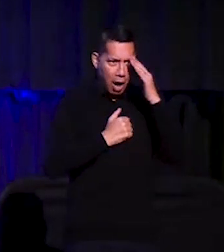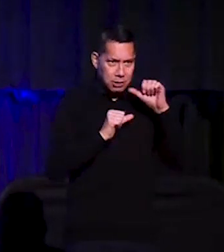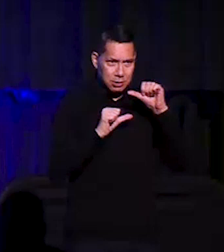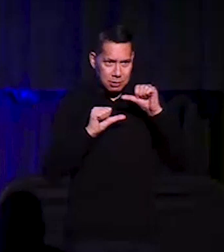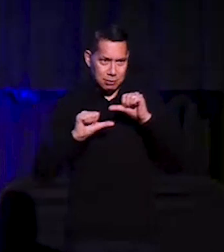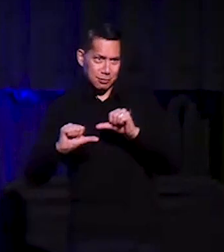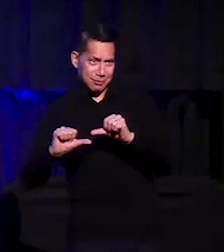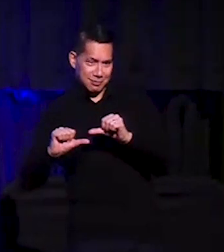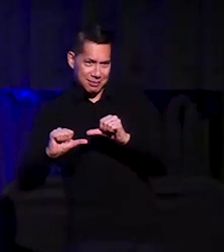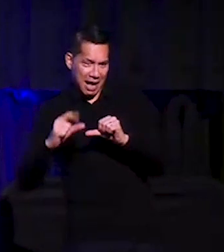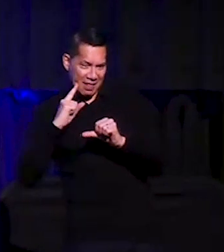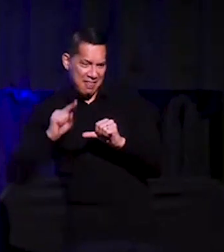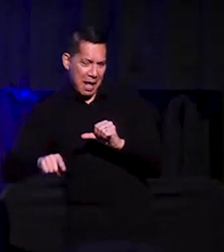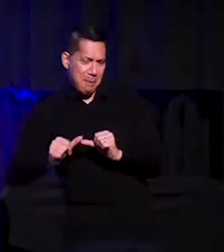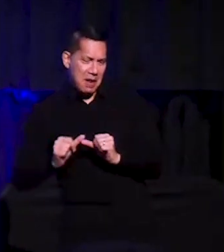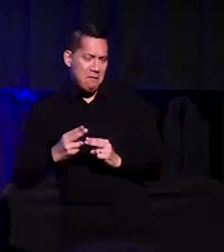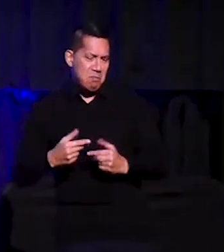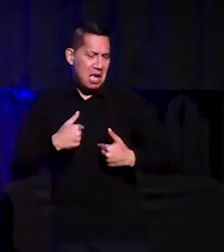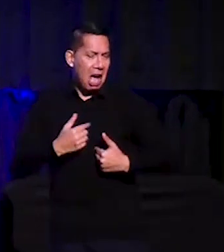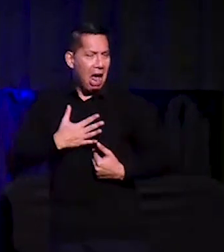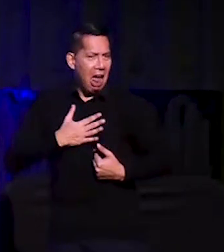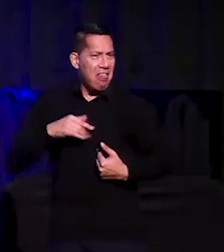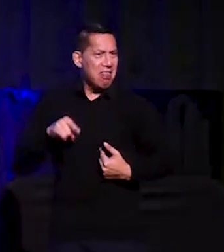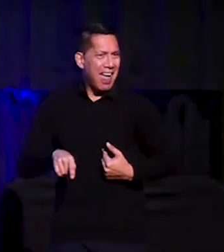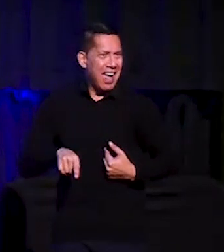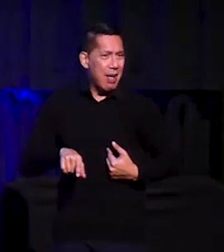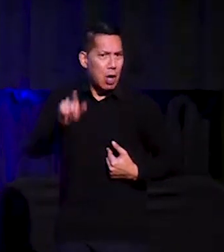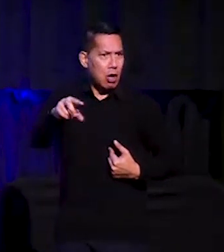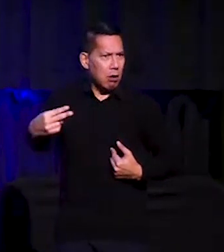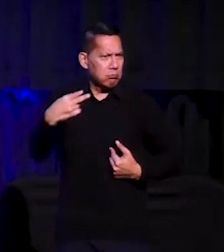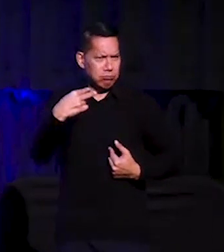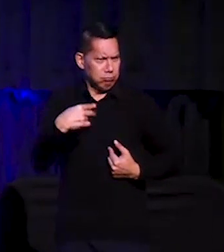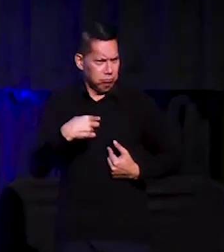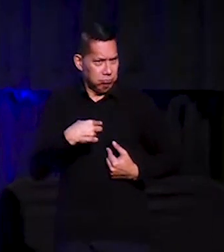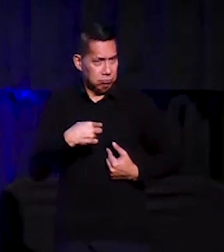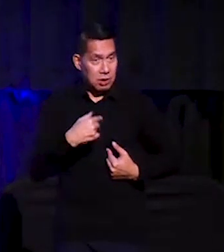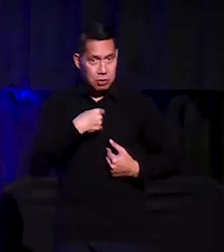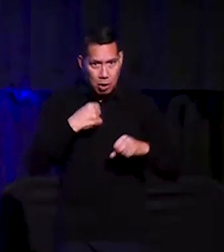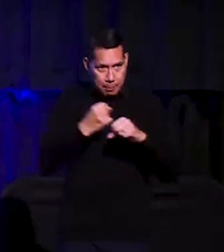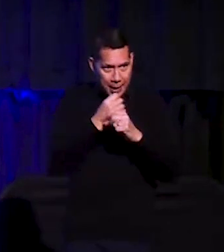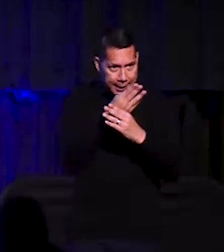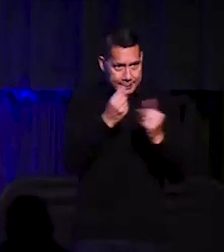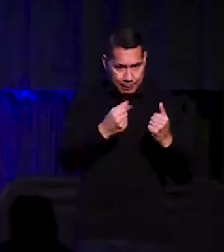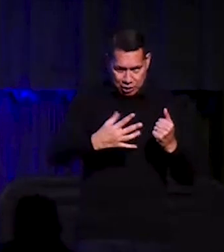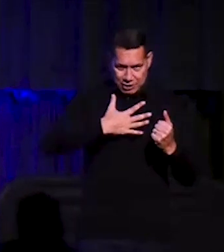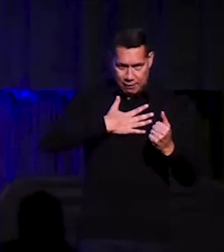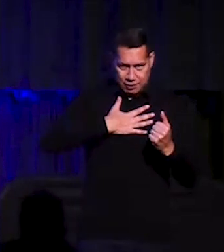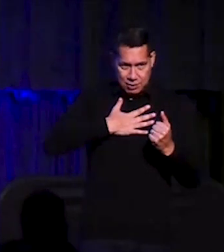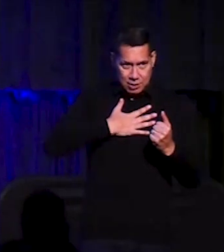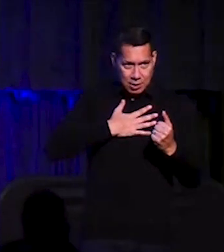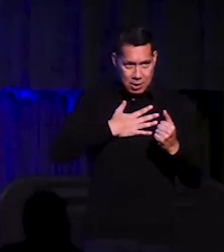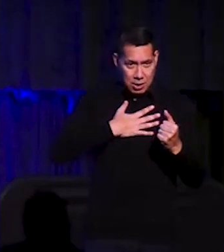I think this button looks better because I like that. So when we create a product and services that we ourselves can